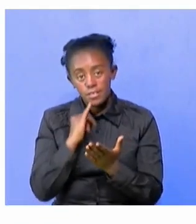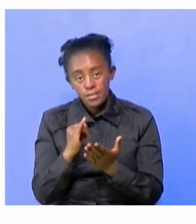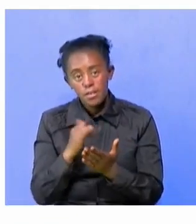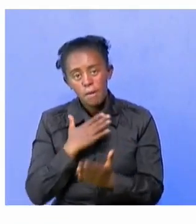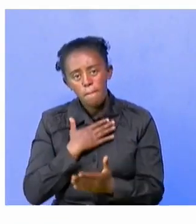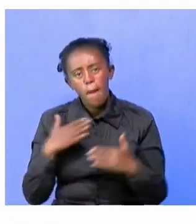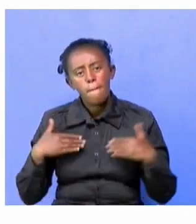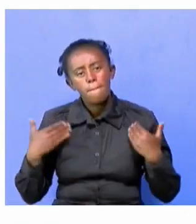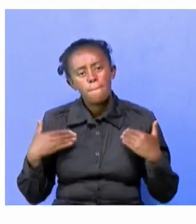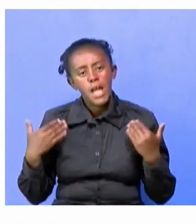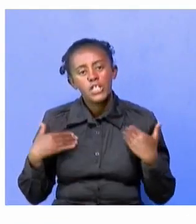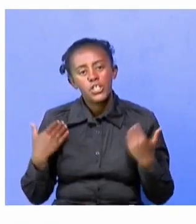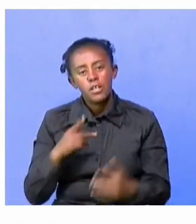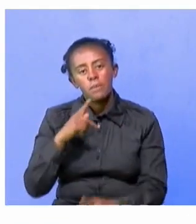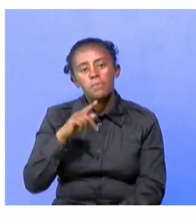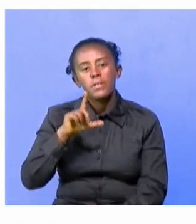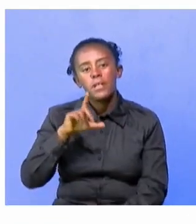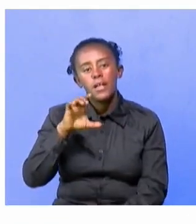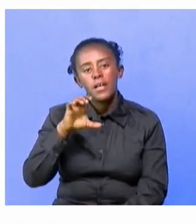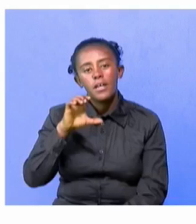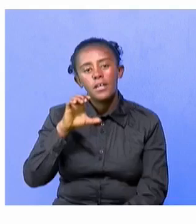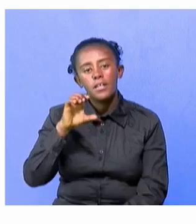my pleasure.